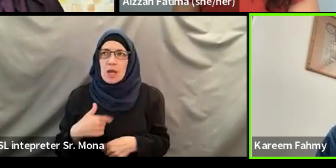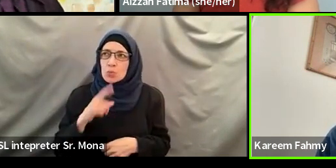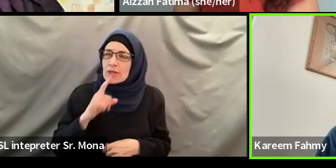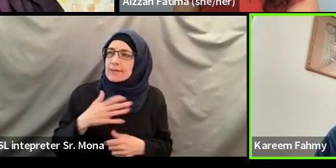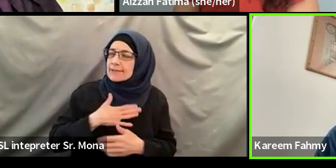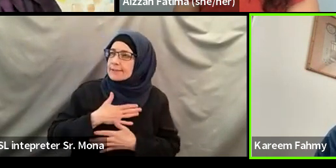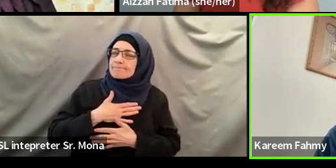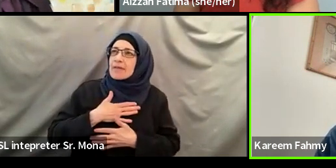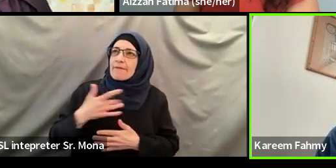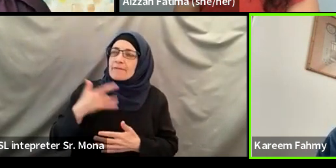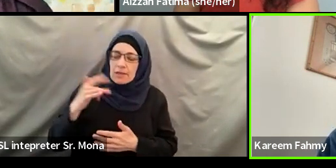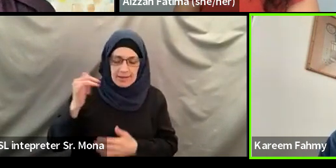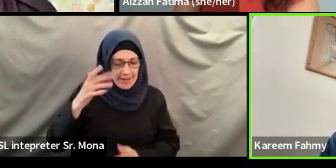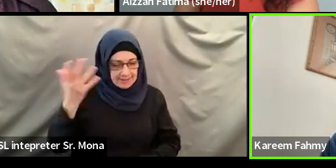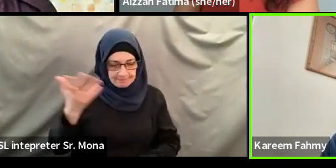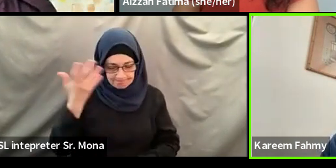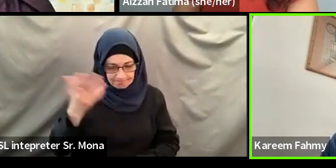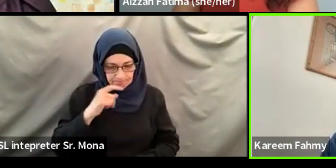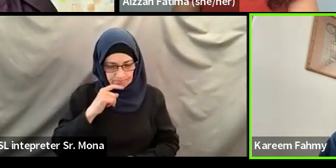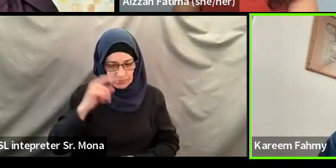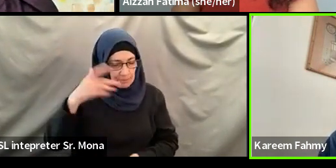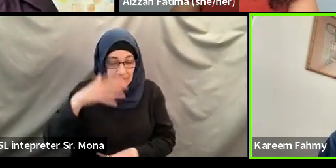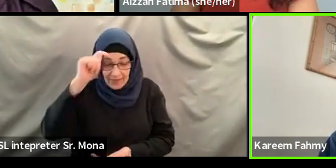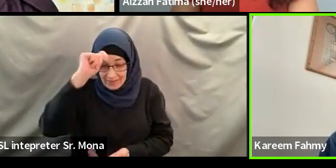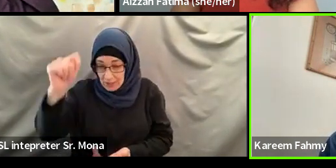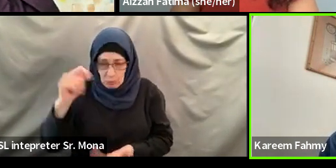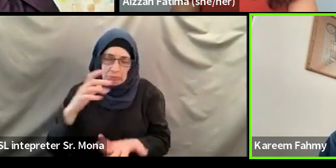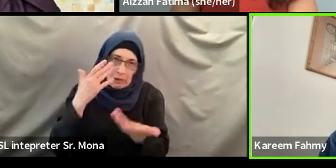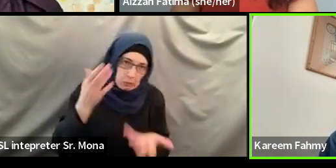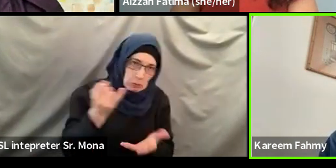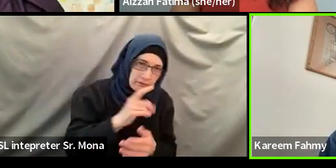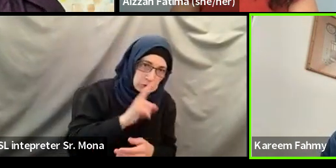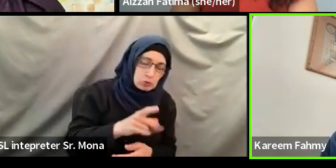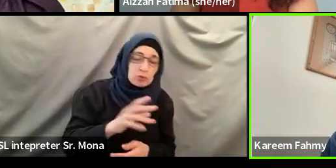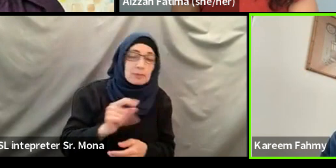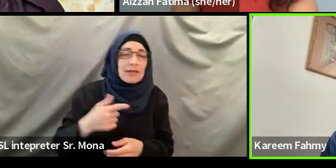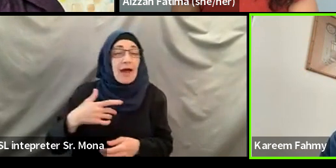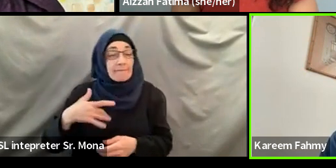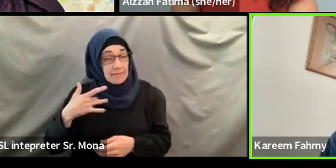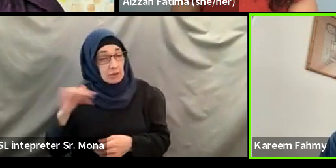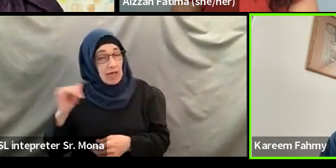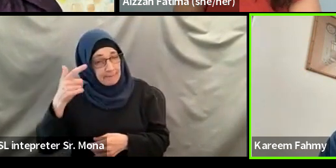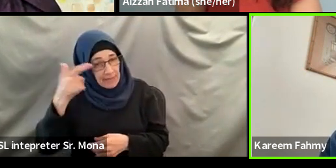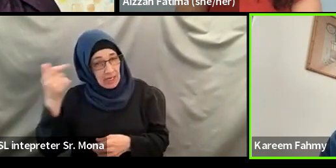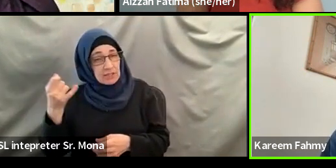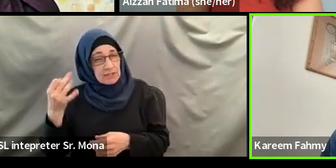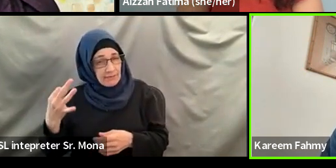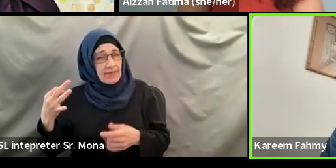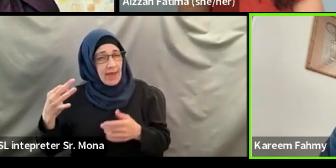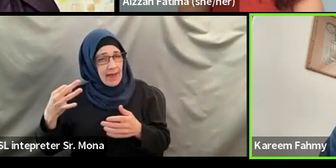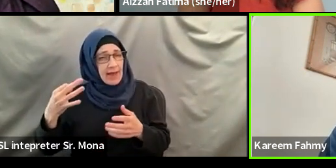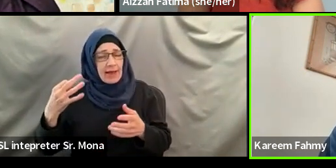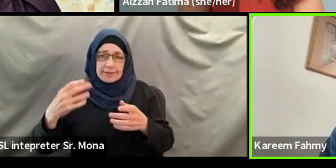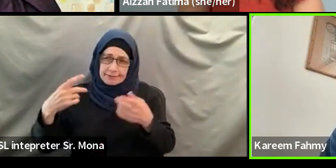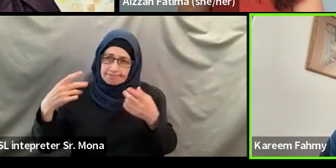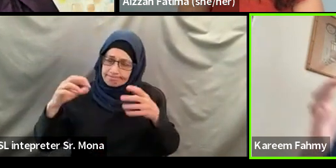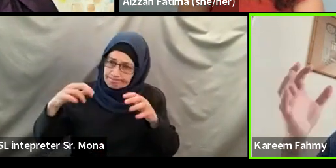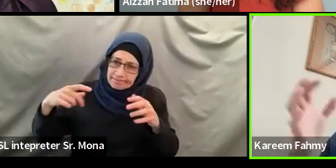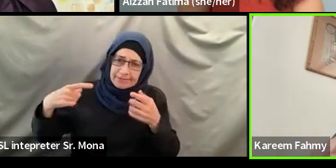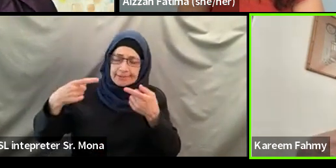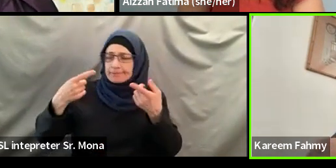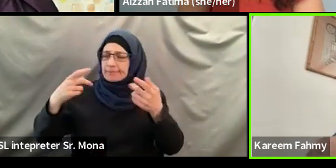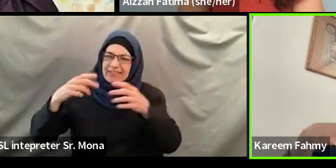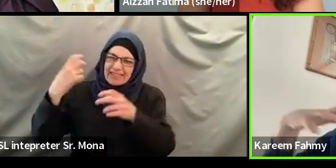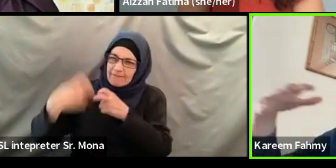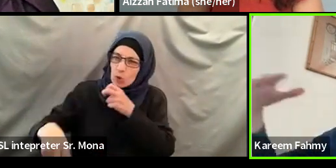I theorize, I don't know this to be entirely true, but you know, that I think it's because of that difficulty in us speaking with a collective voice